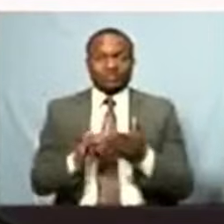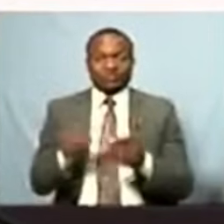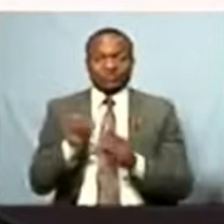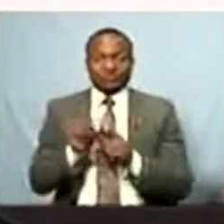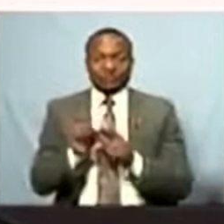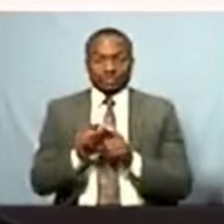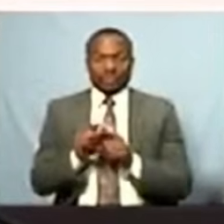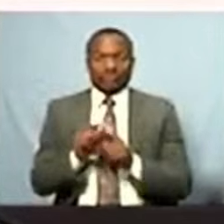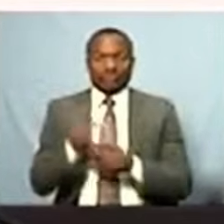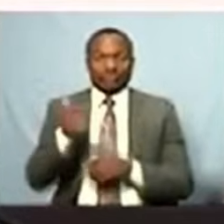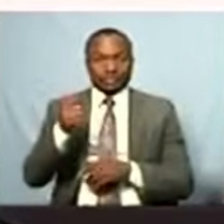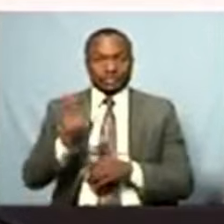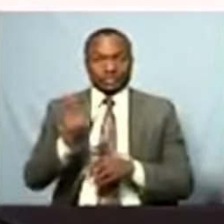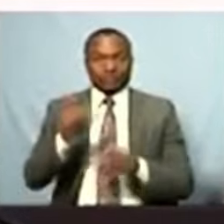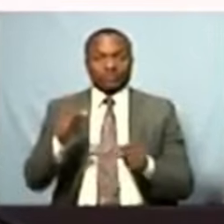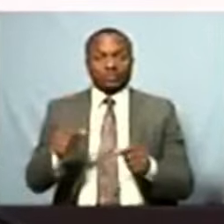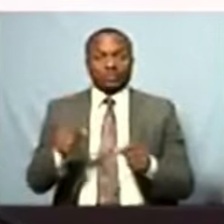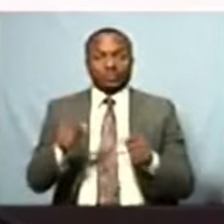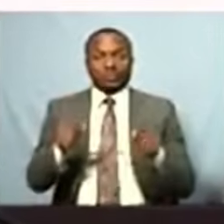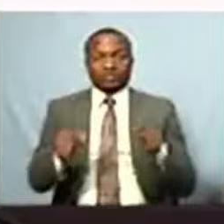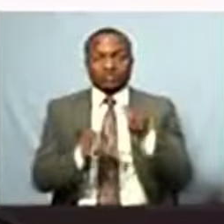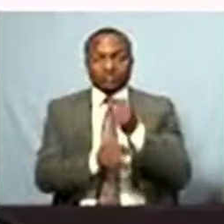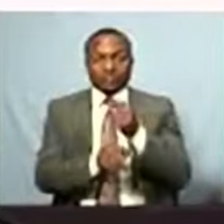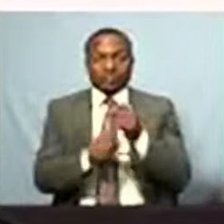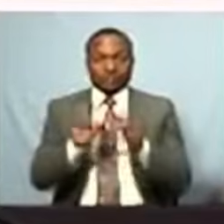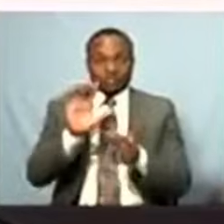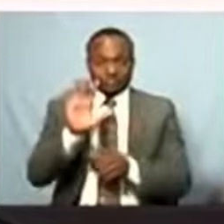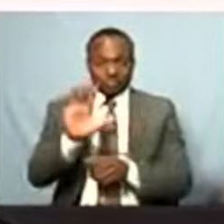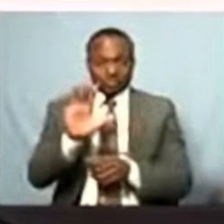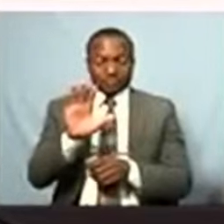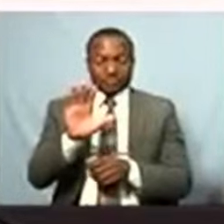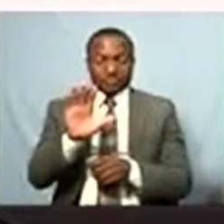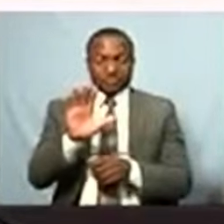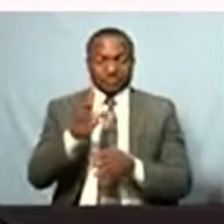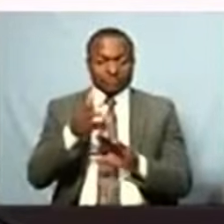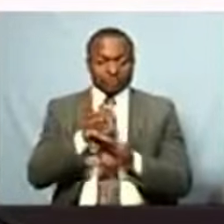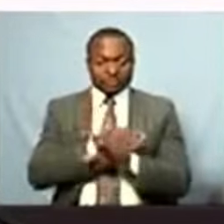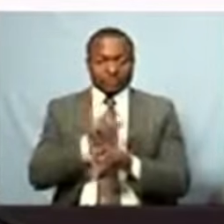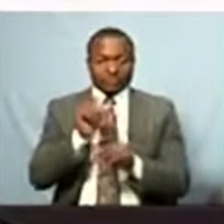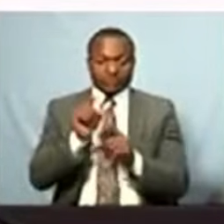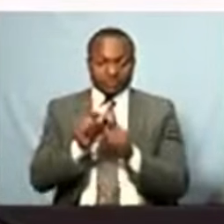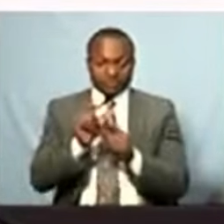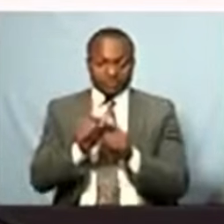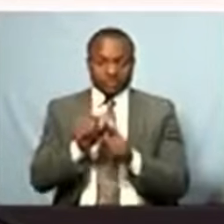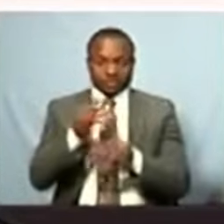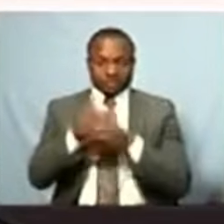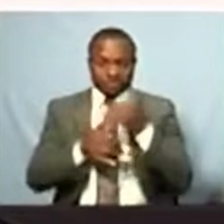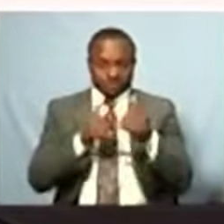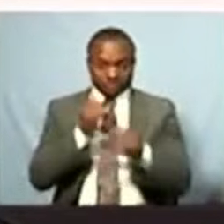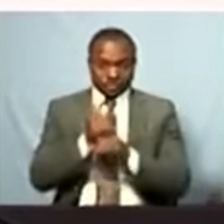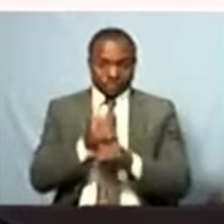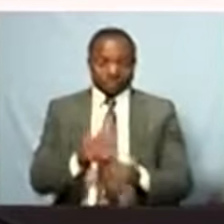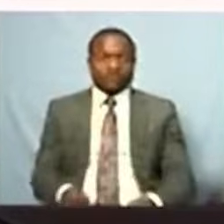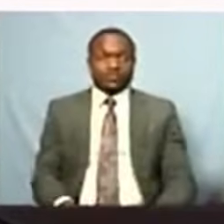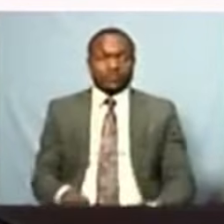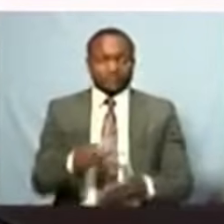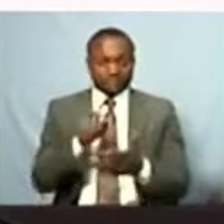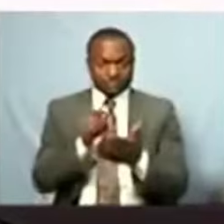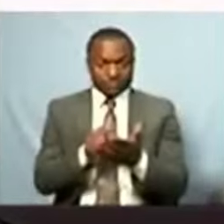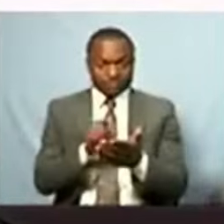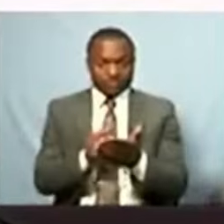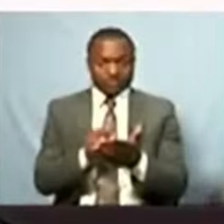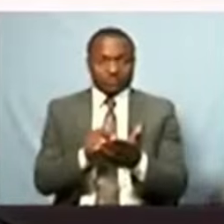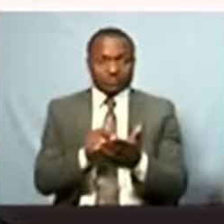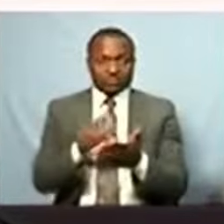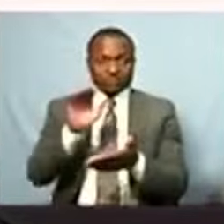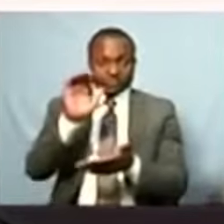and the substitution thereof of the word 5 immediately before the word years. This provision is